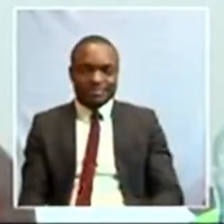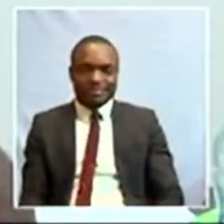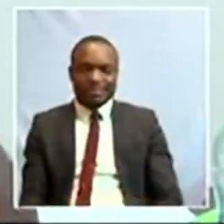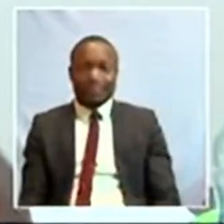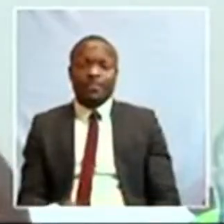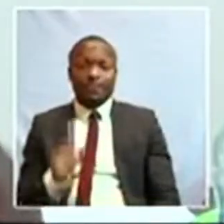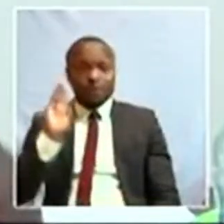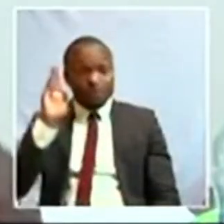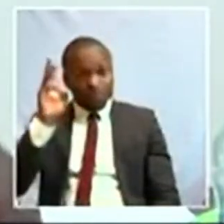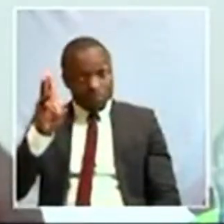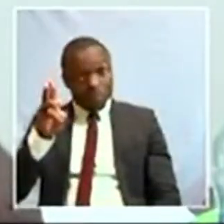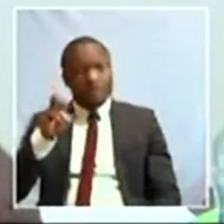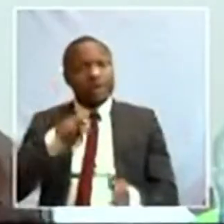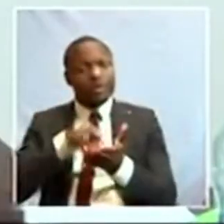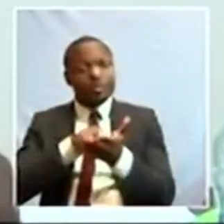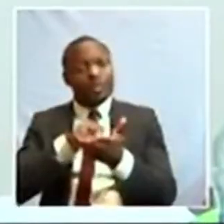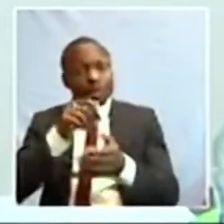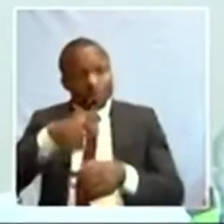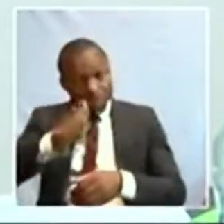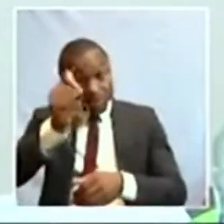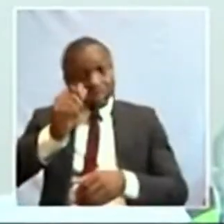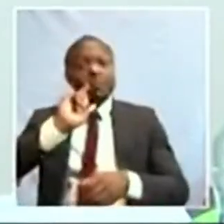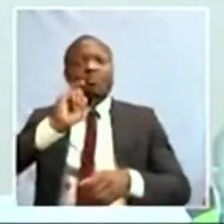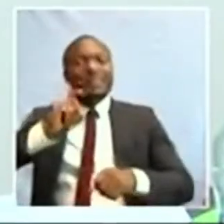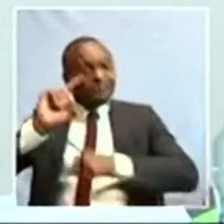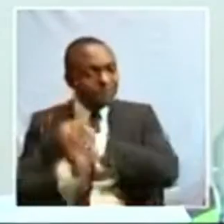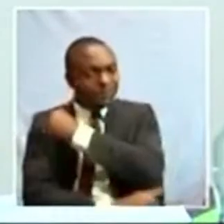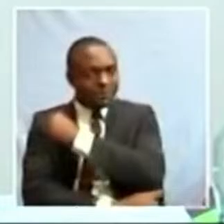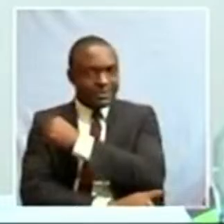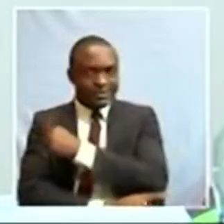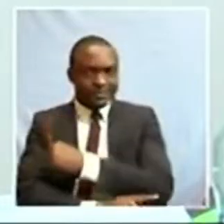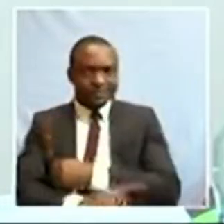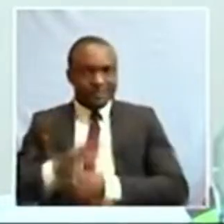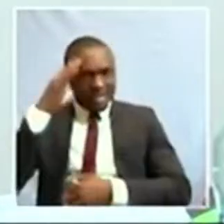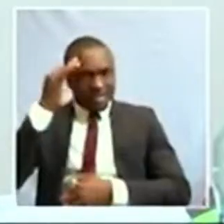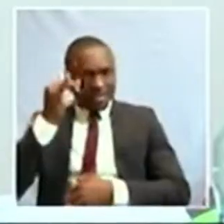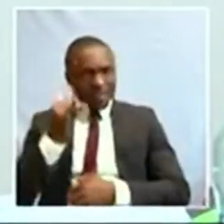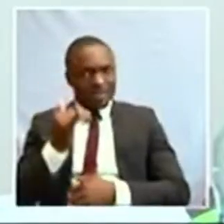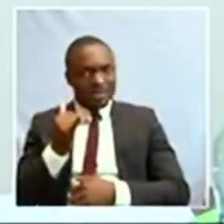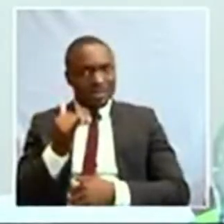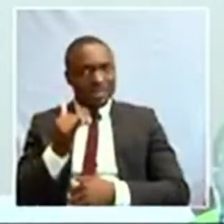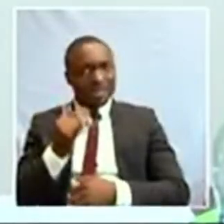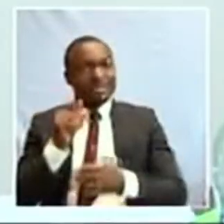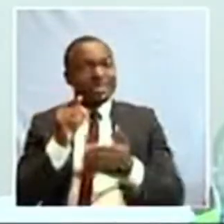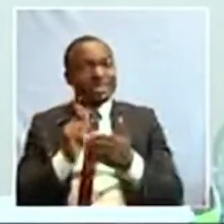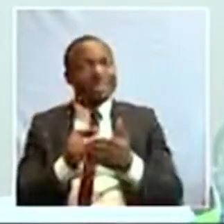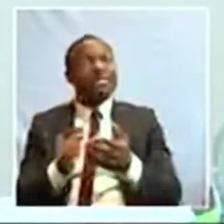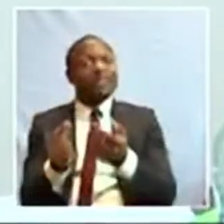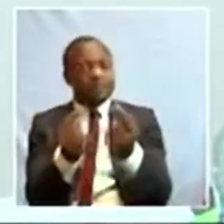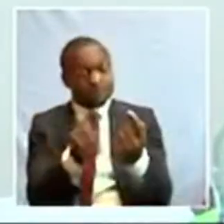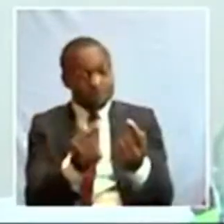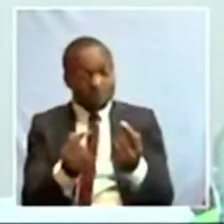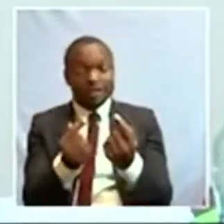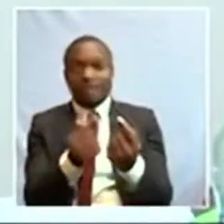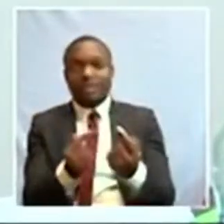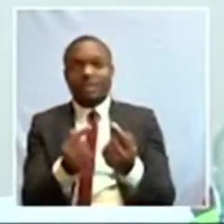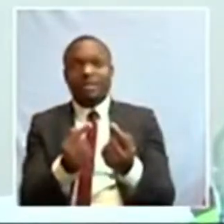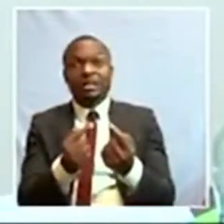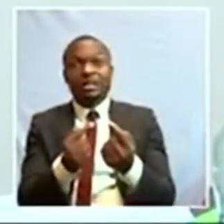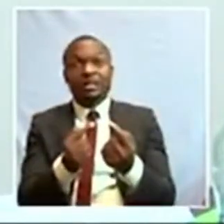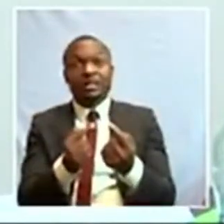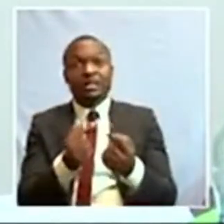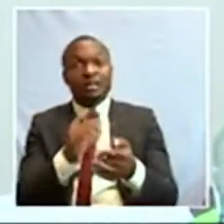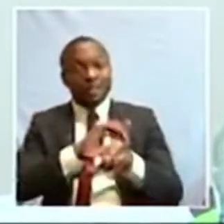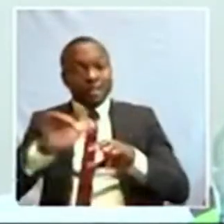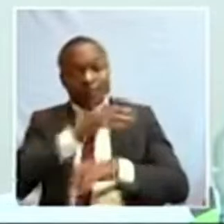we shall recommend that yourself be disciplined, because then it is a case of negligence at the top. You are